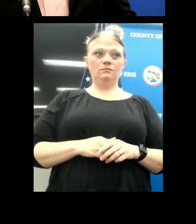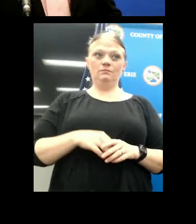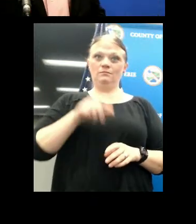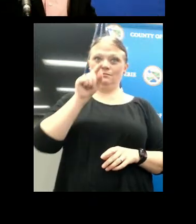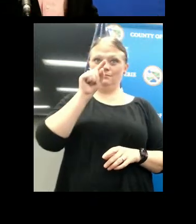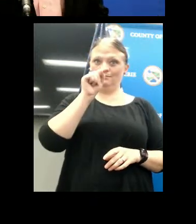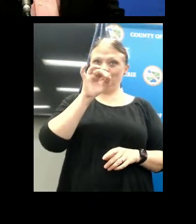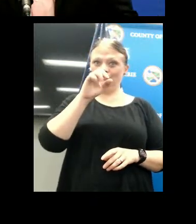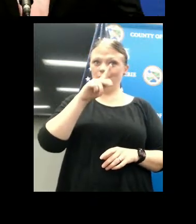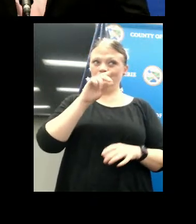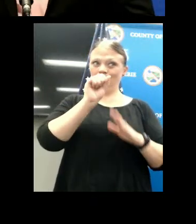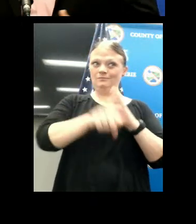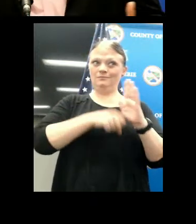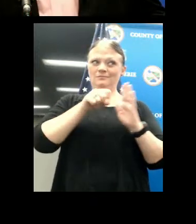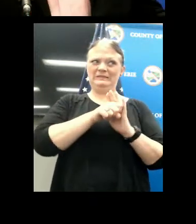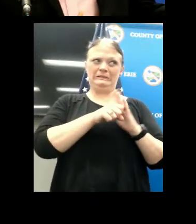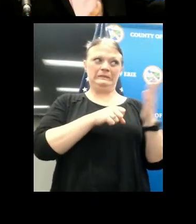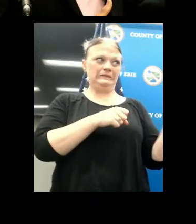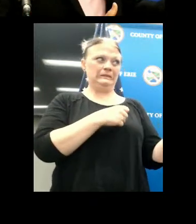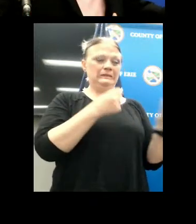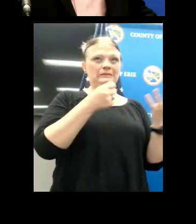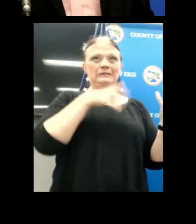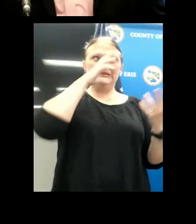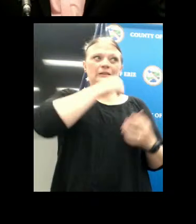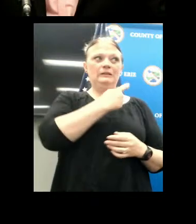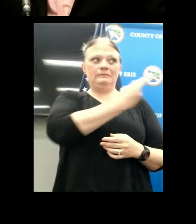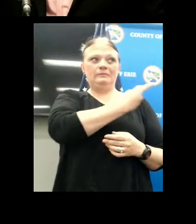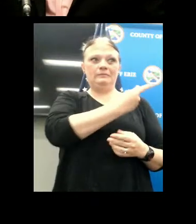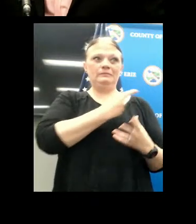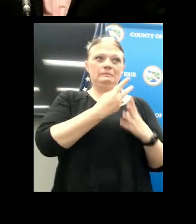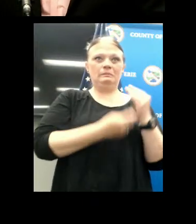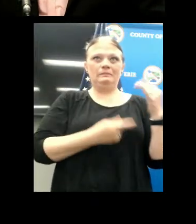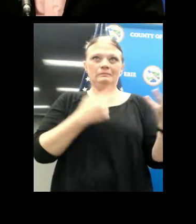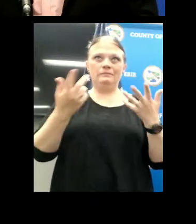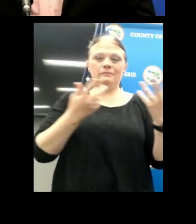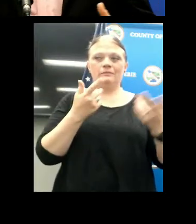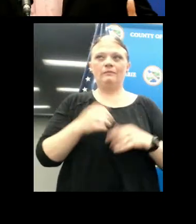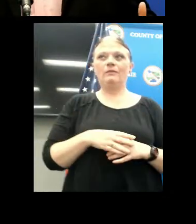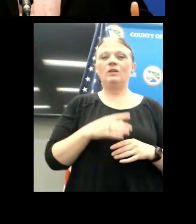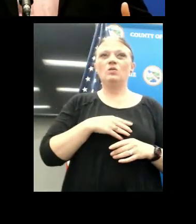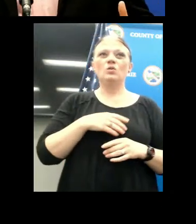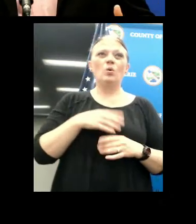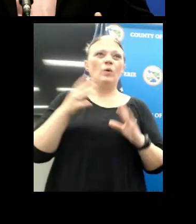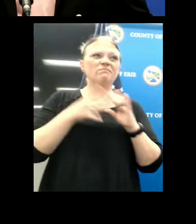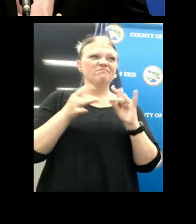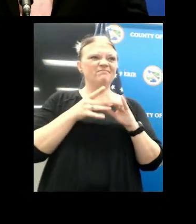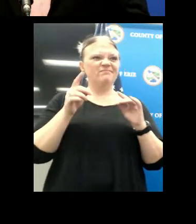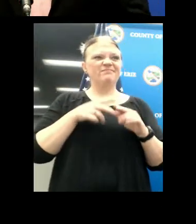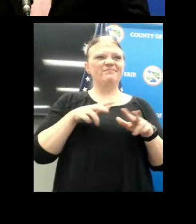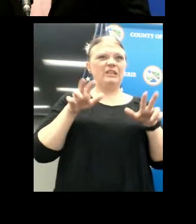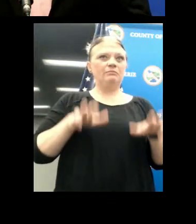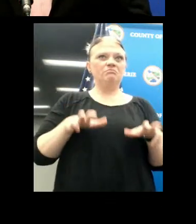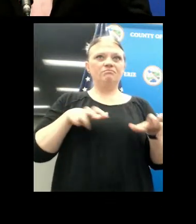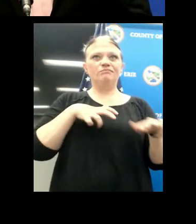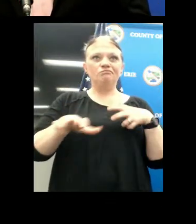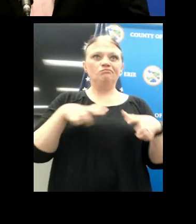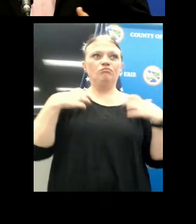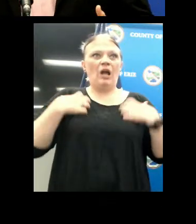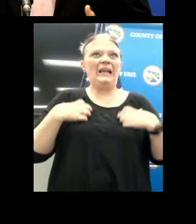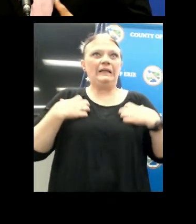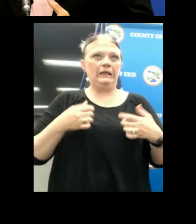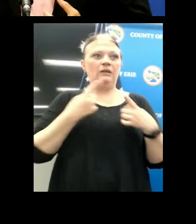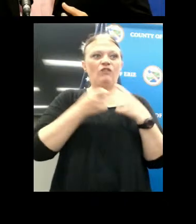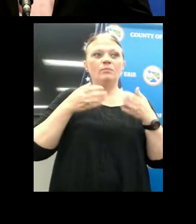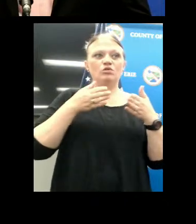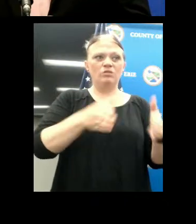Tick season. This is kind of Gail and I's both passionate. It is tick season. I mentioned hiking trails. It is tick season from